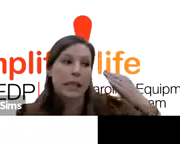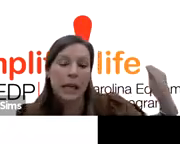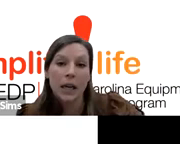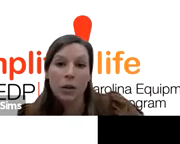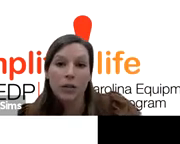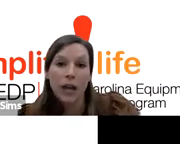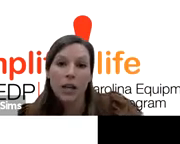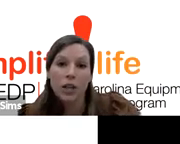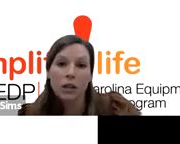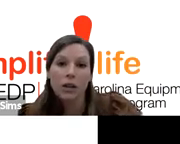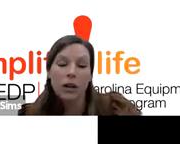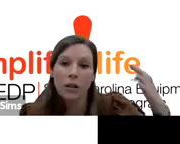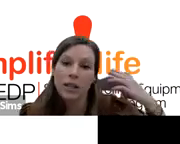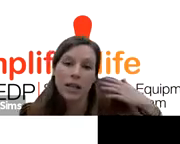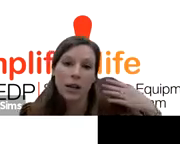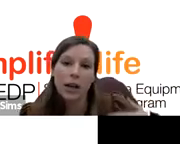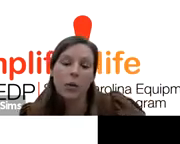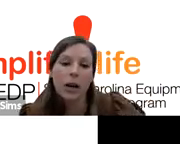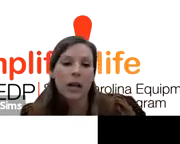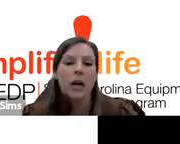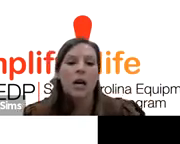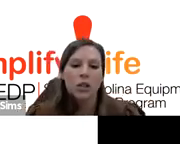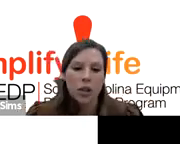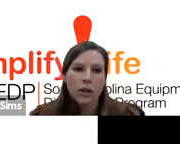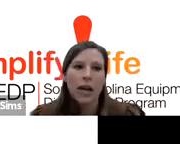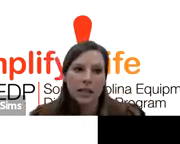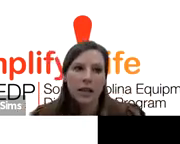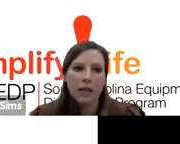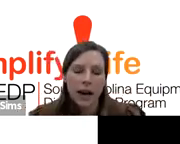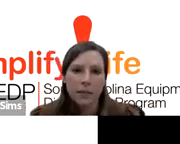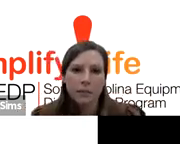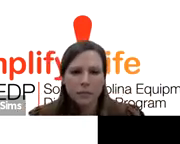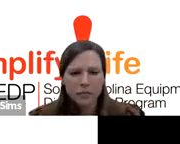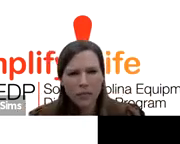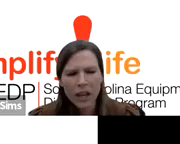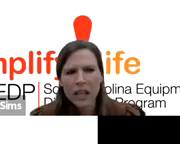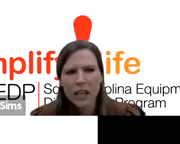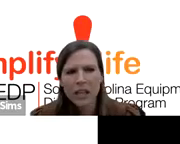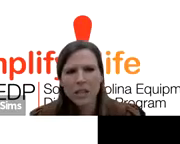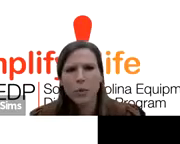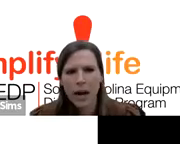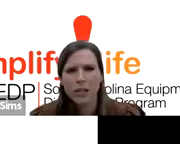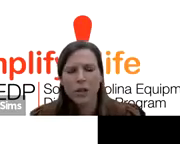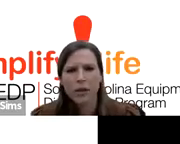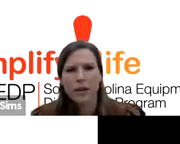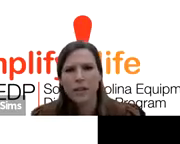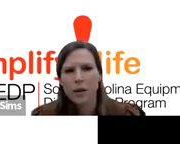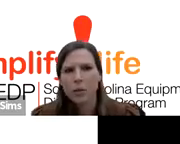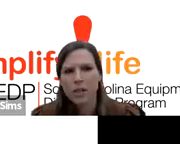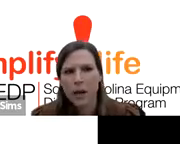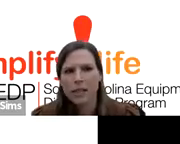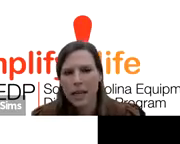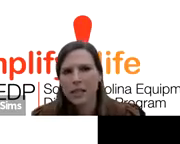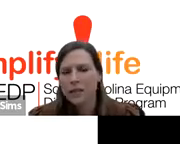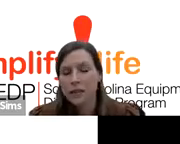on seeing a notification versus hearing one. So yes, if it is bright. So if